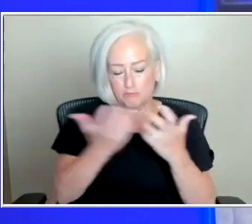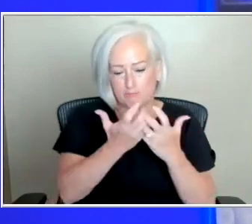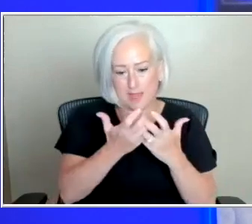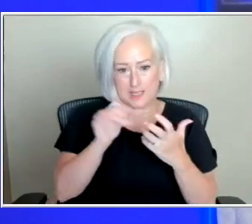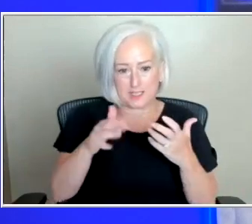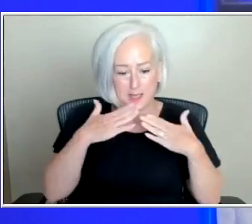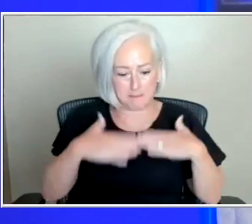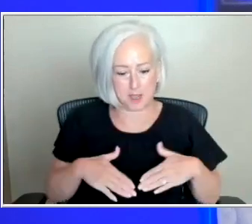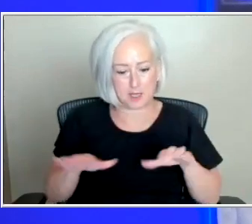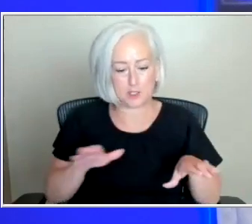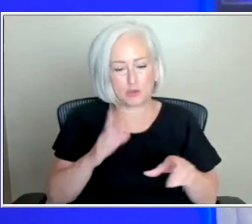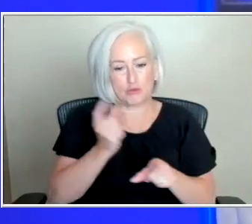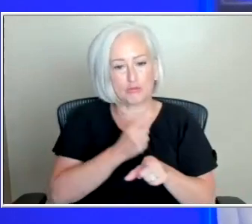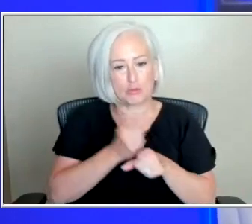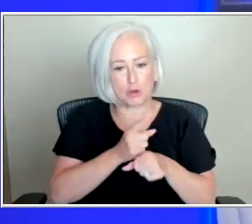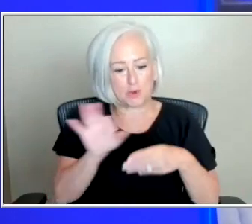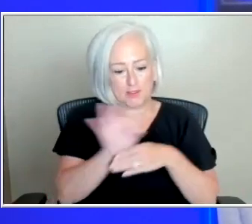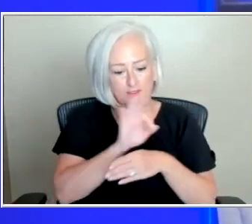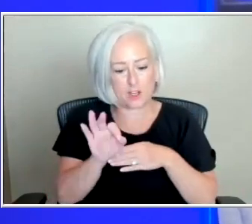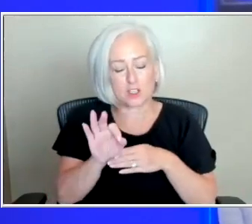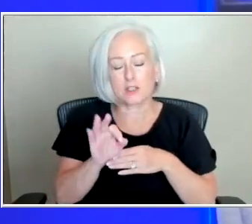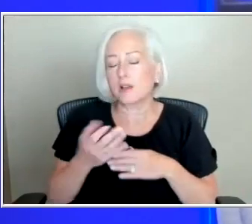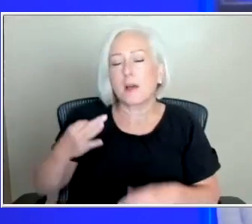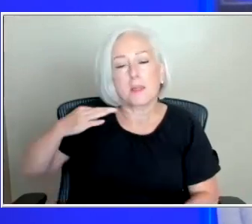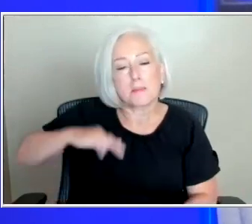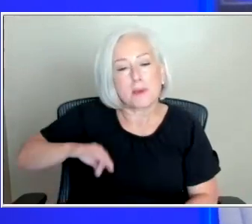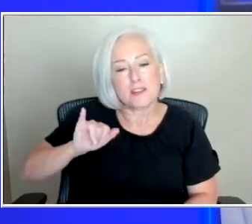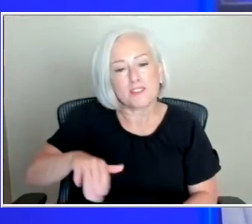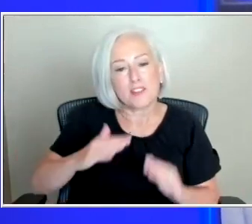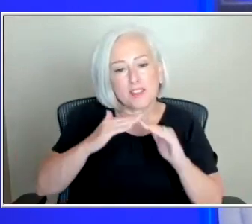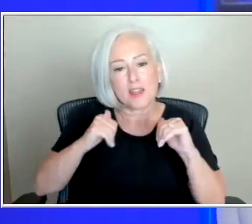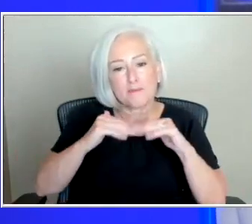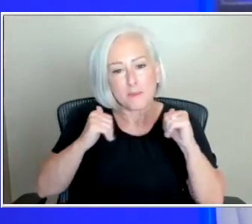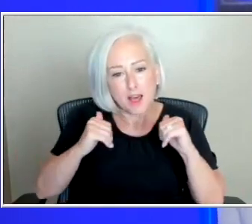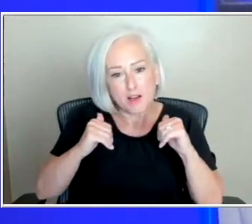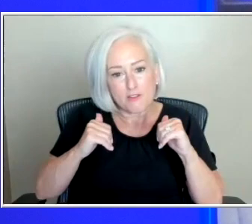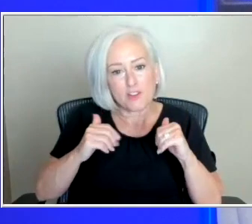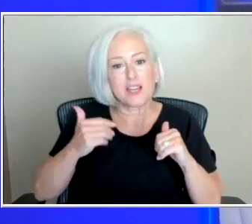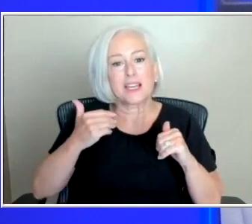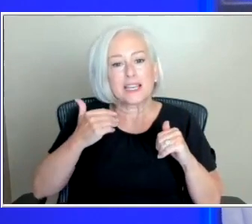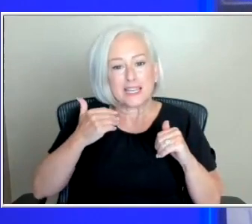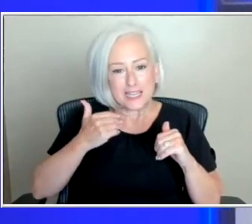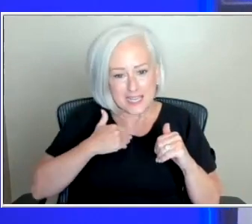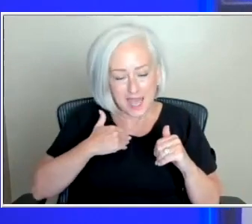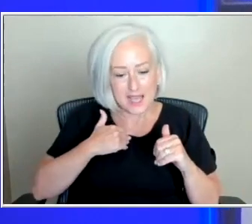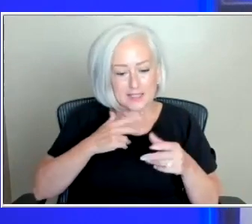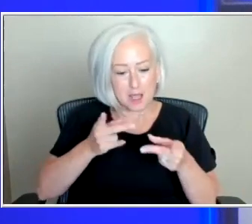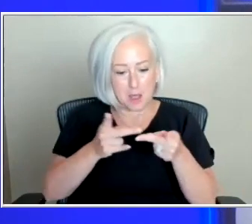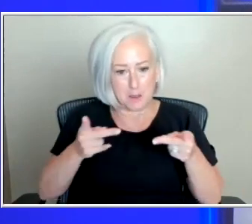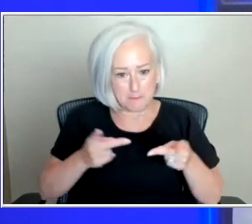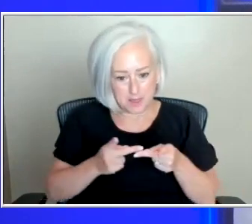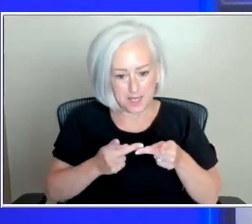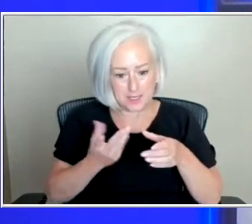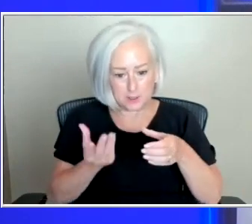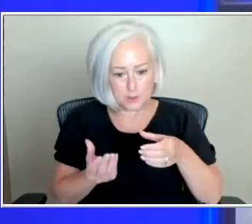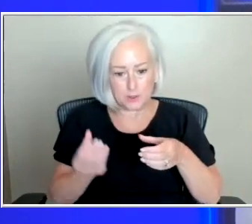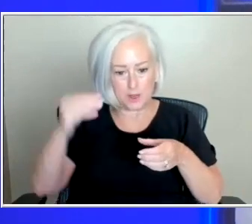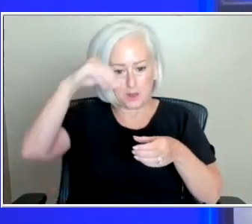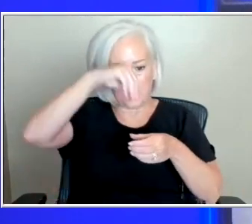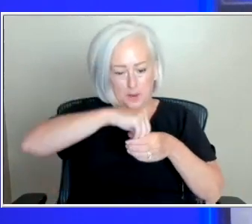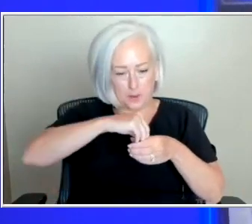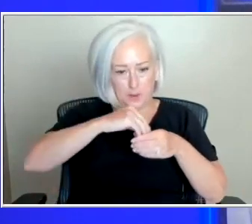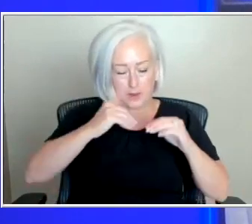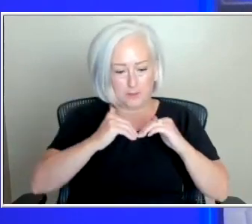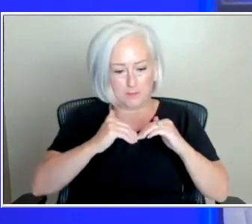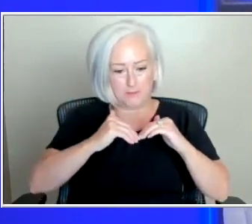to. So the benefit of this valve is that it provides that landing spot, or that platform there for the valve to work. The valve we put in,